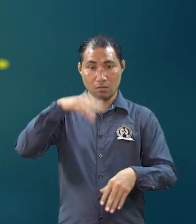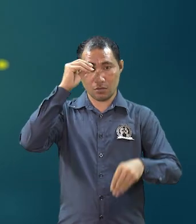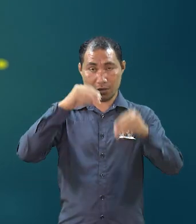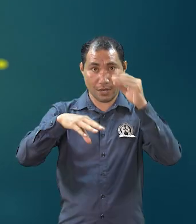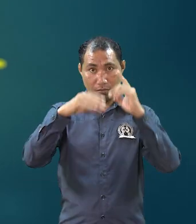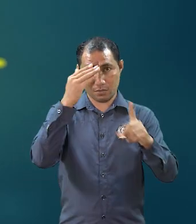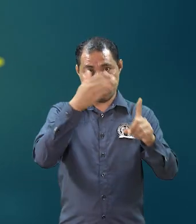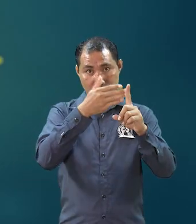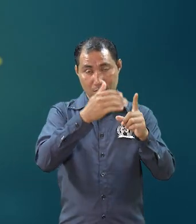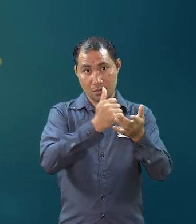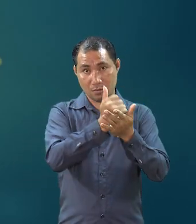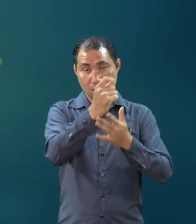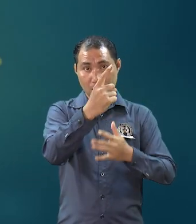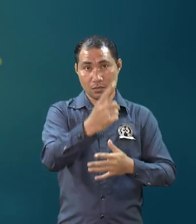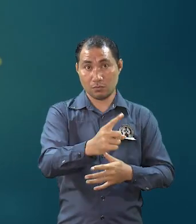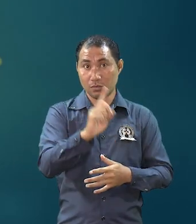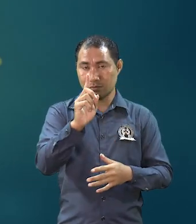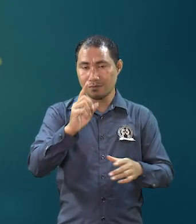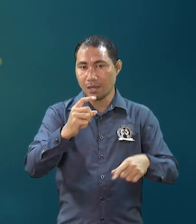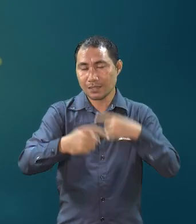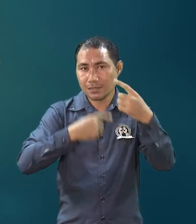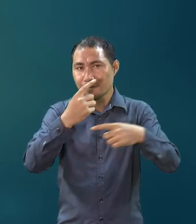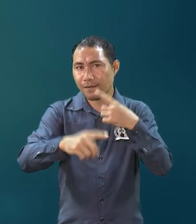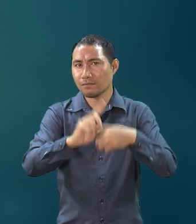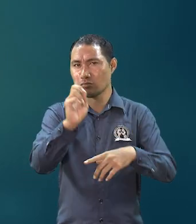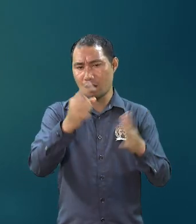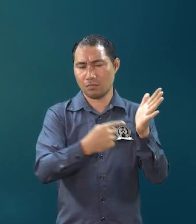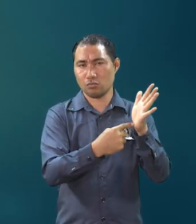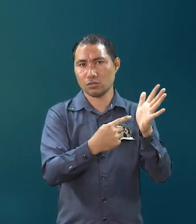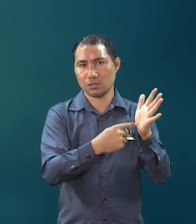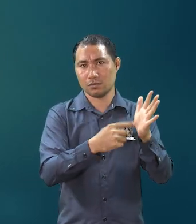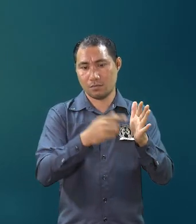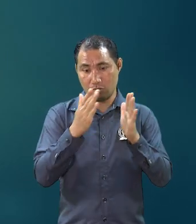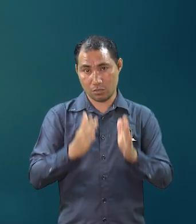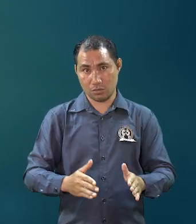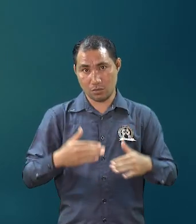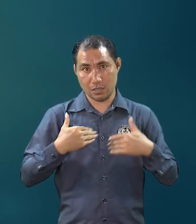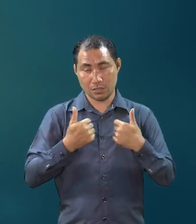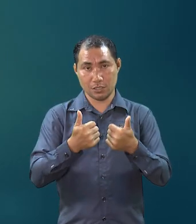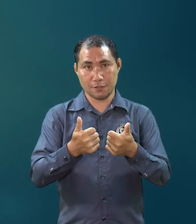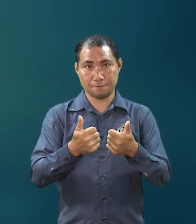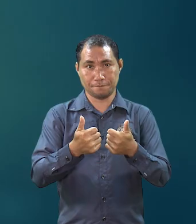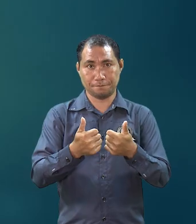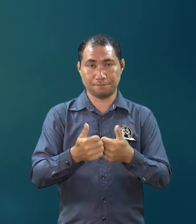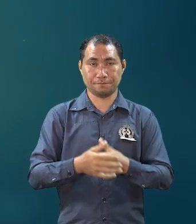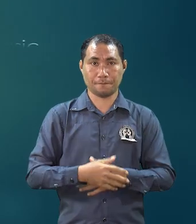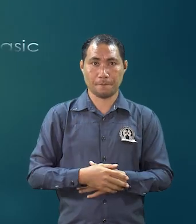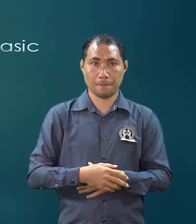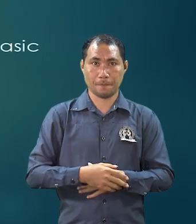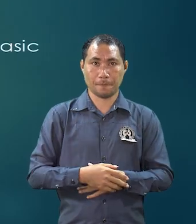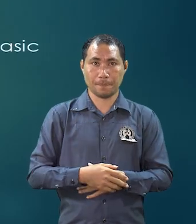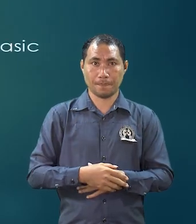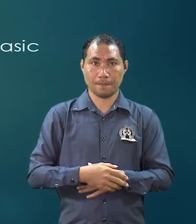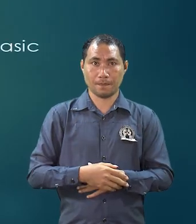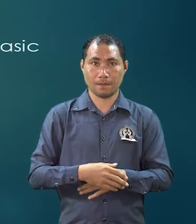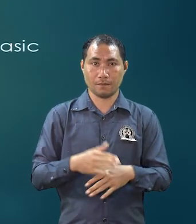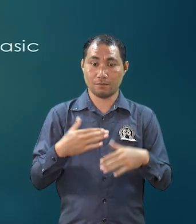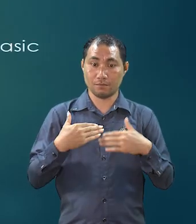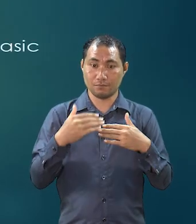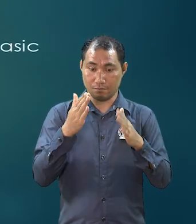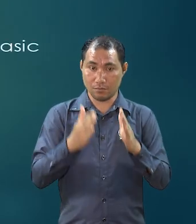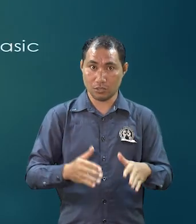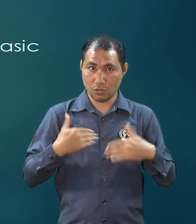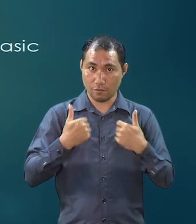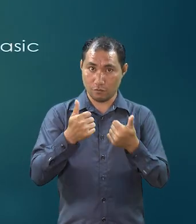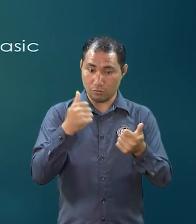1, identify the importance of personal hygiene or of personal food practices